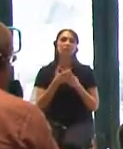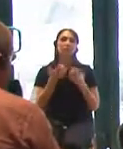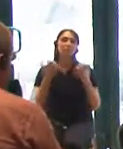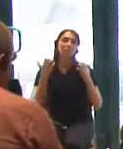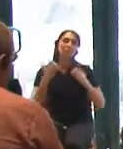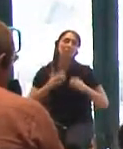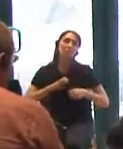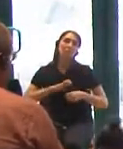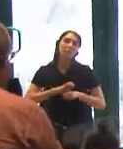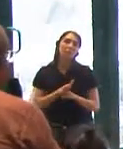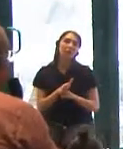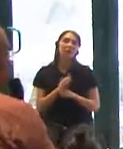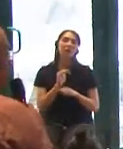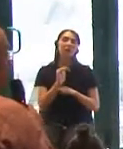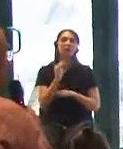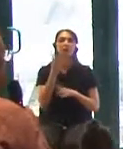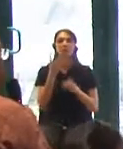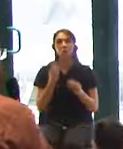have